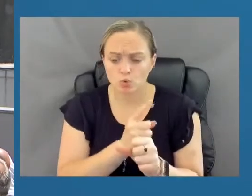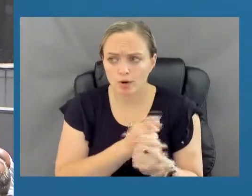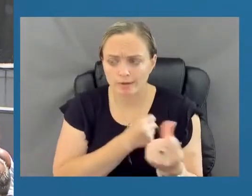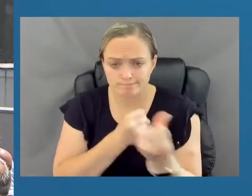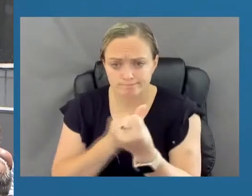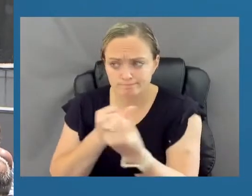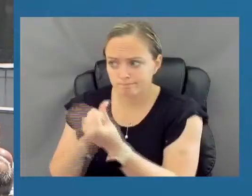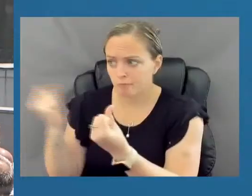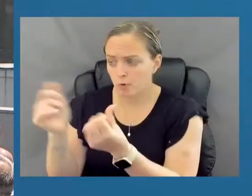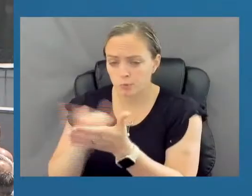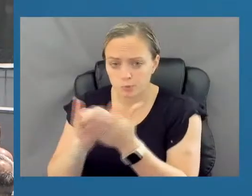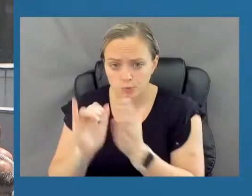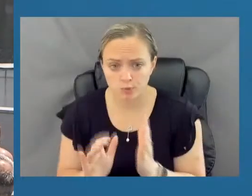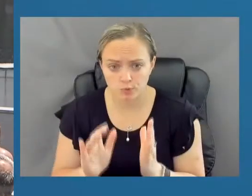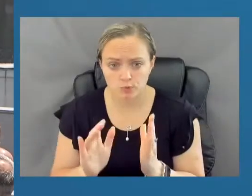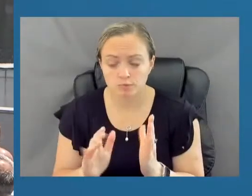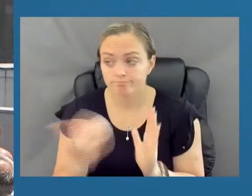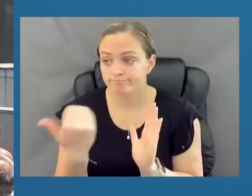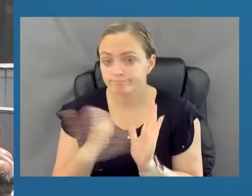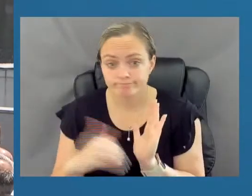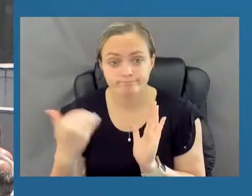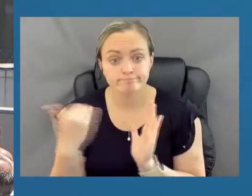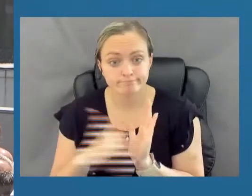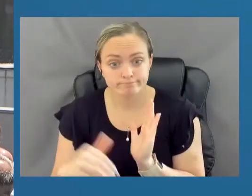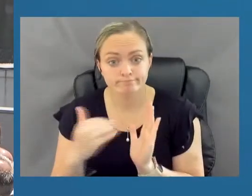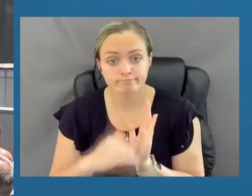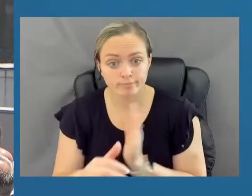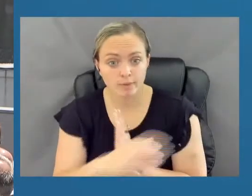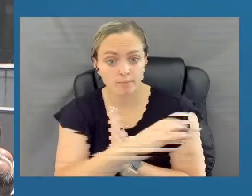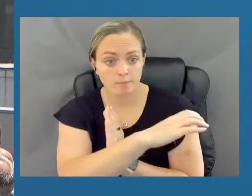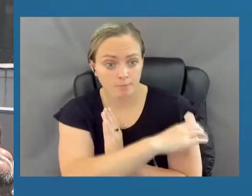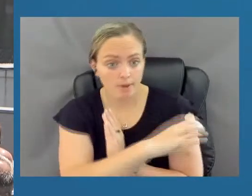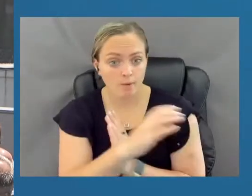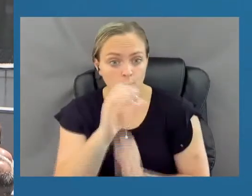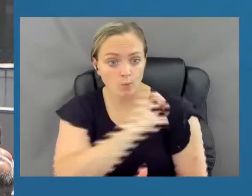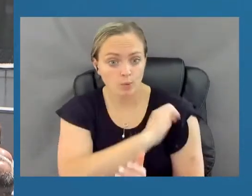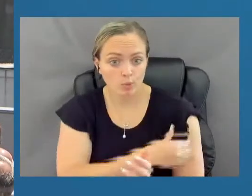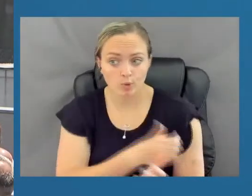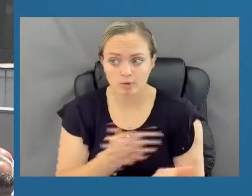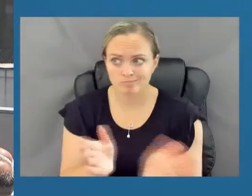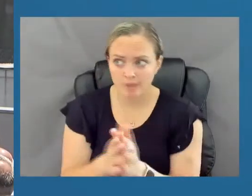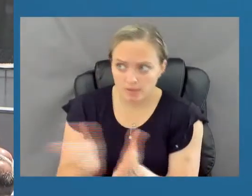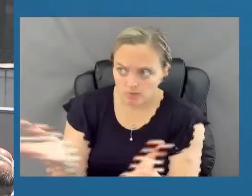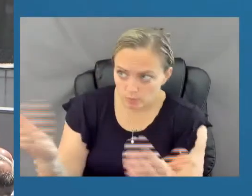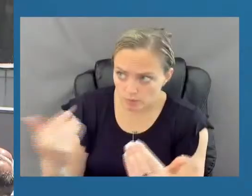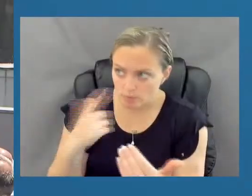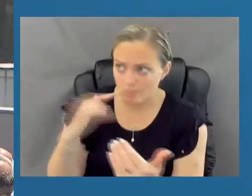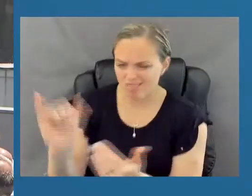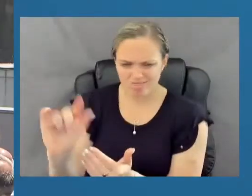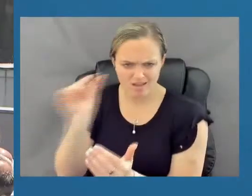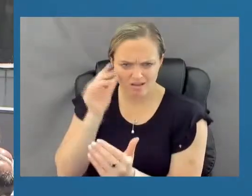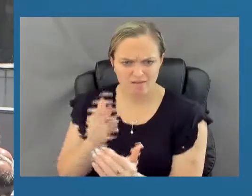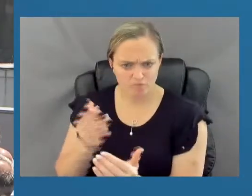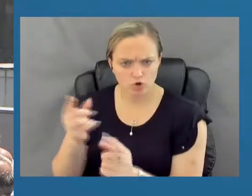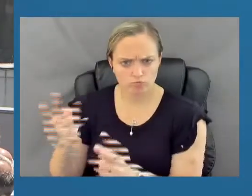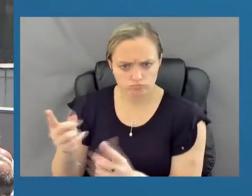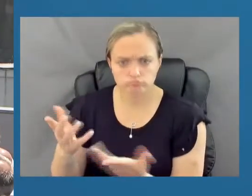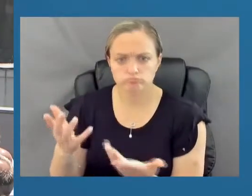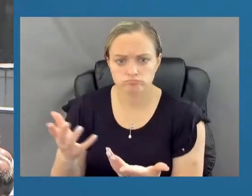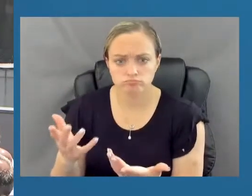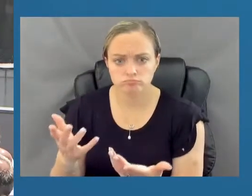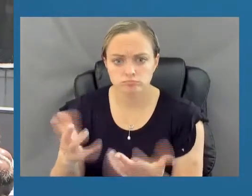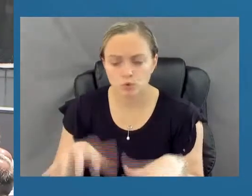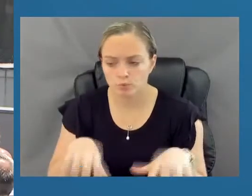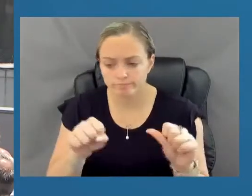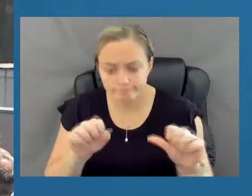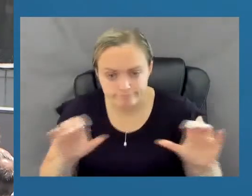Yorkers. Time and again, the Power Authority has been called upon by New York leaders like Governor Roosevelt to take decisive